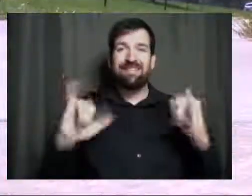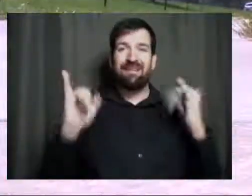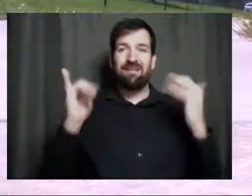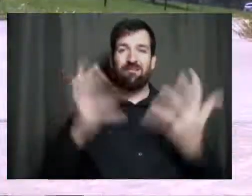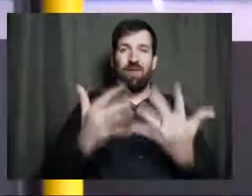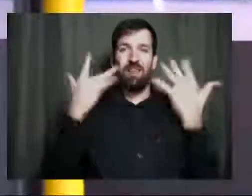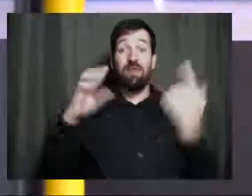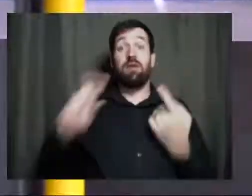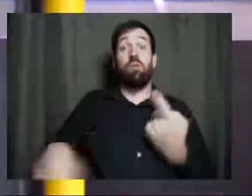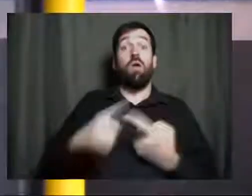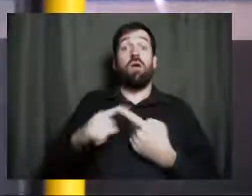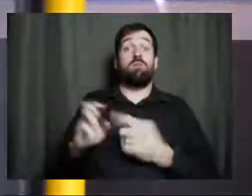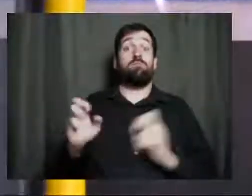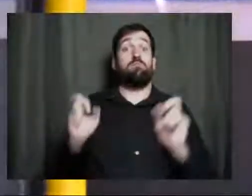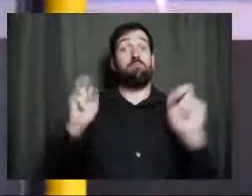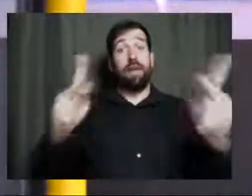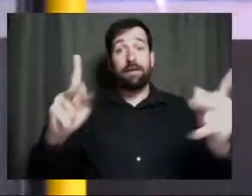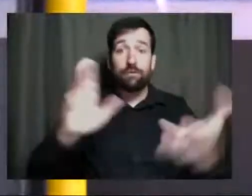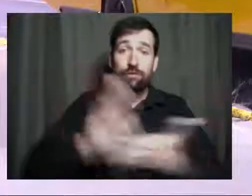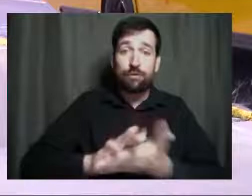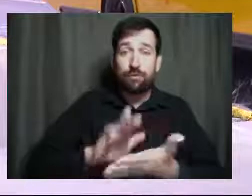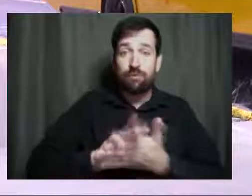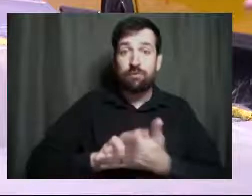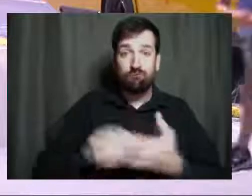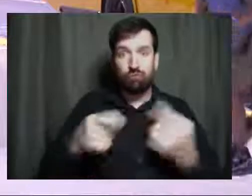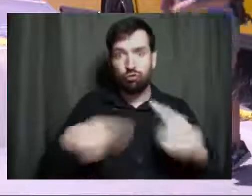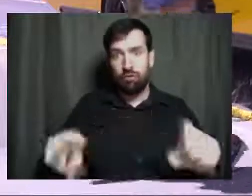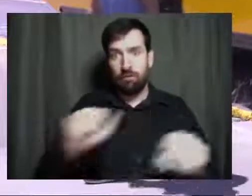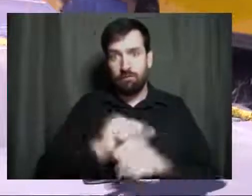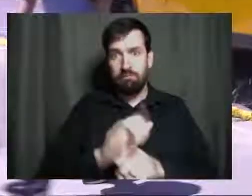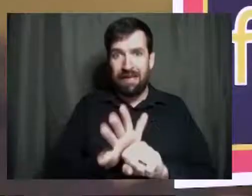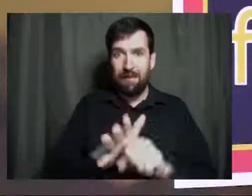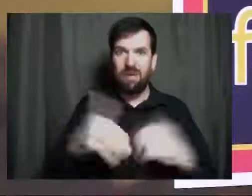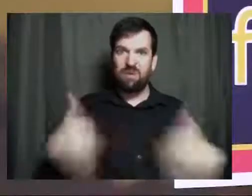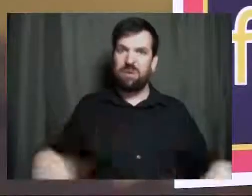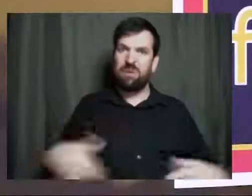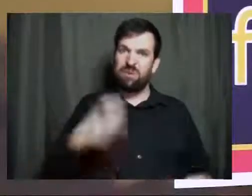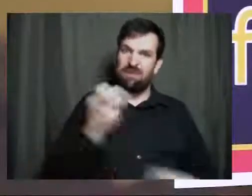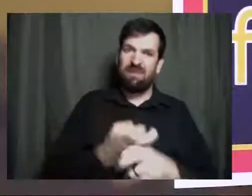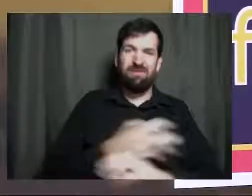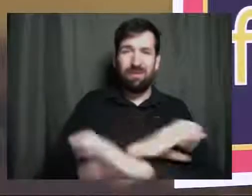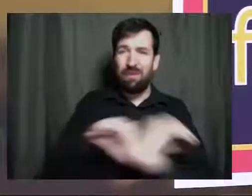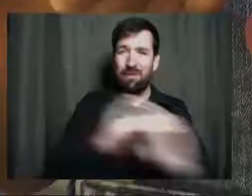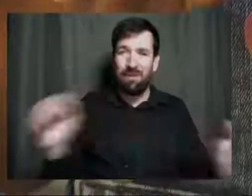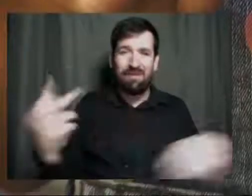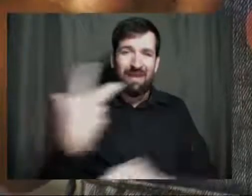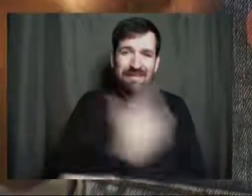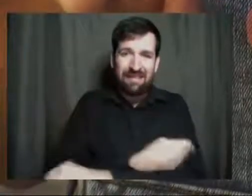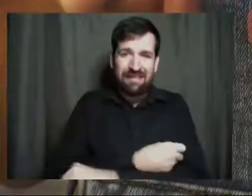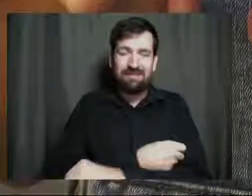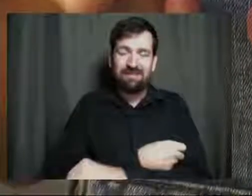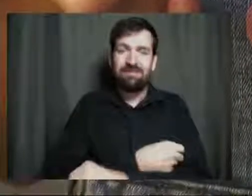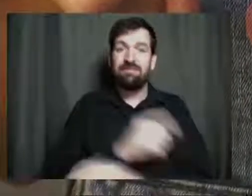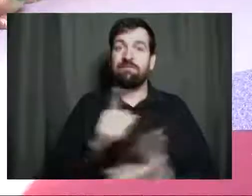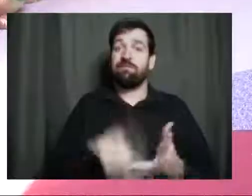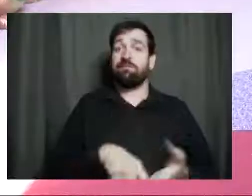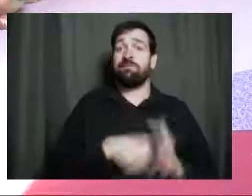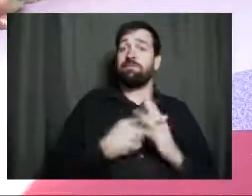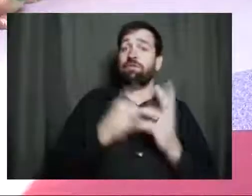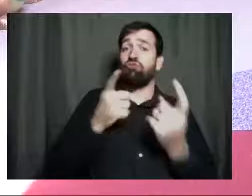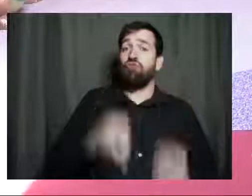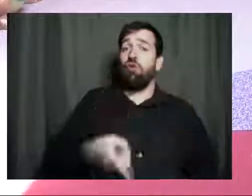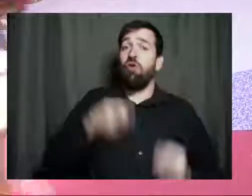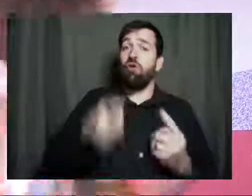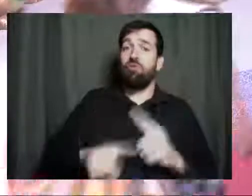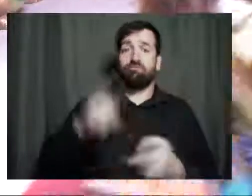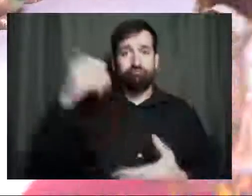kids back to school during a pandemic. That was a tough one. There were no vaccines. It was kind of a struggle in the beginning, but we all made it through. And after all